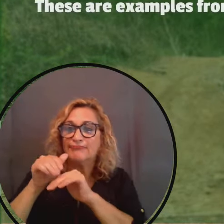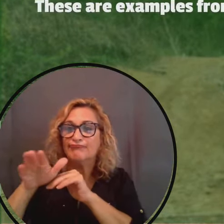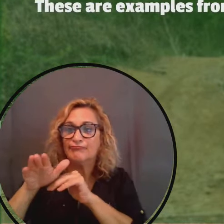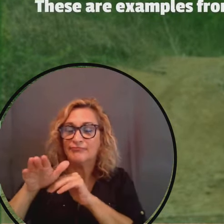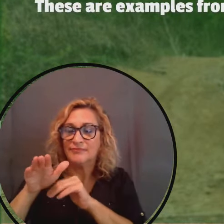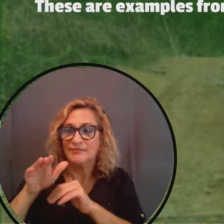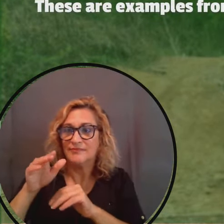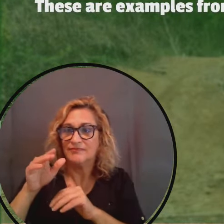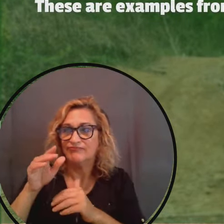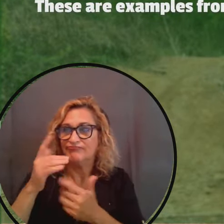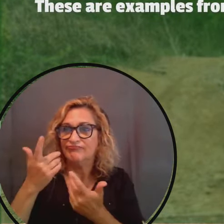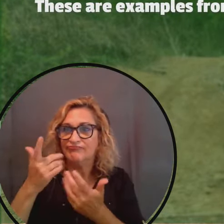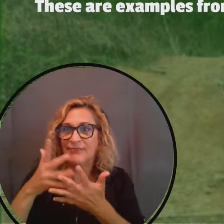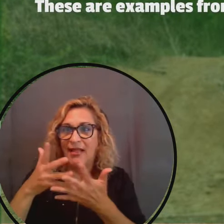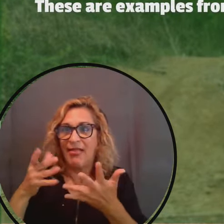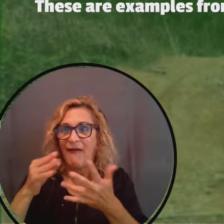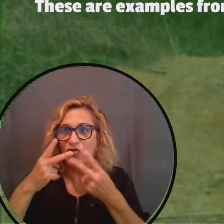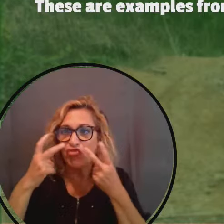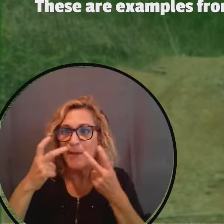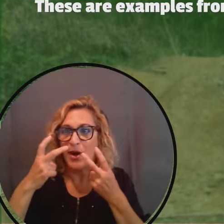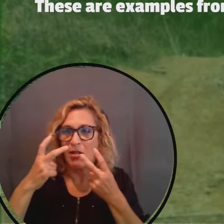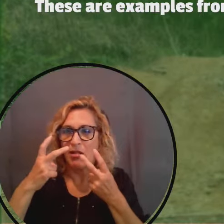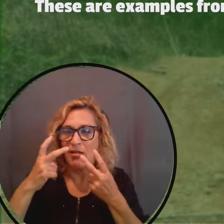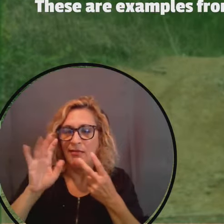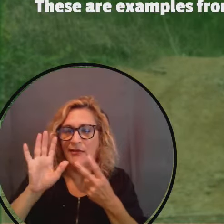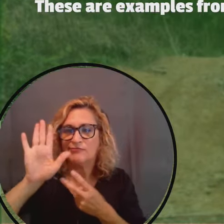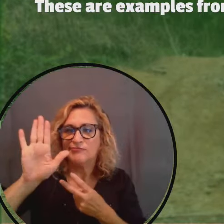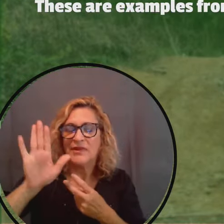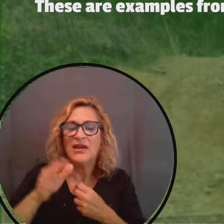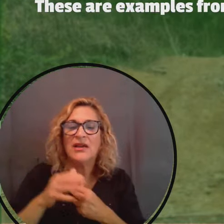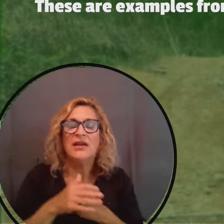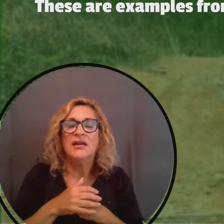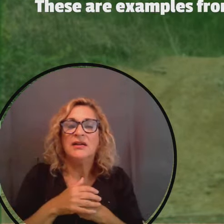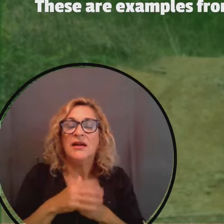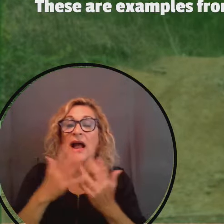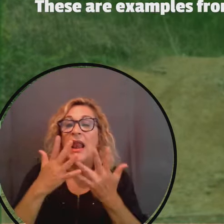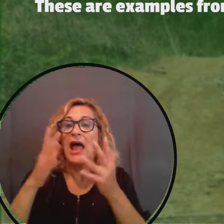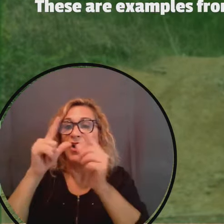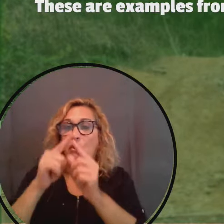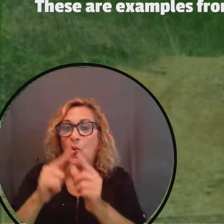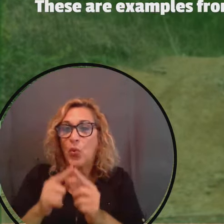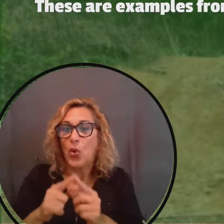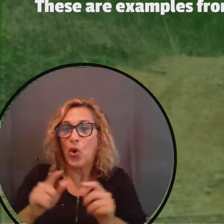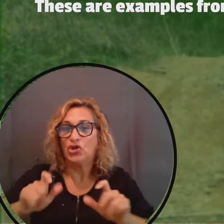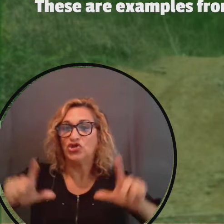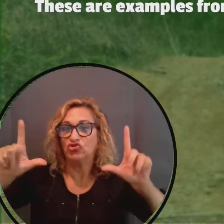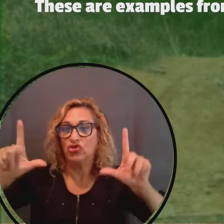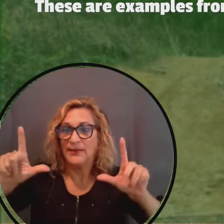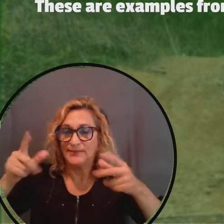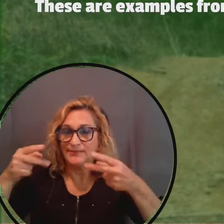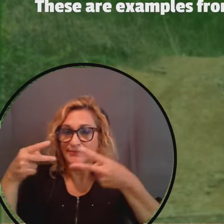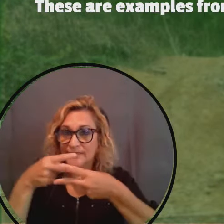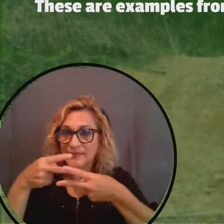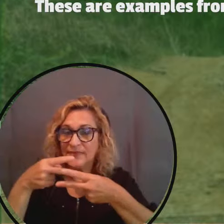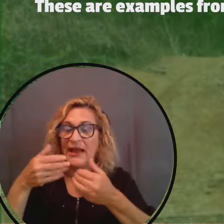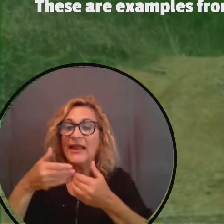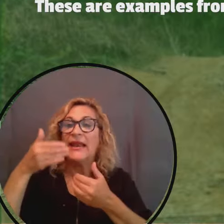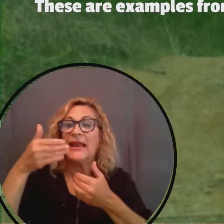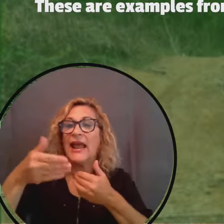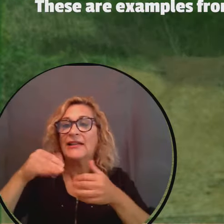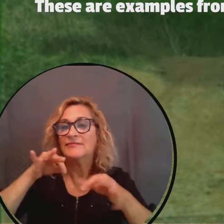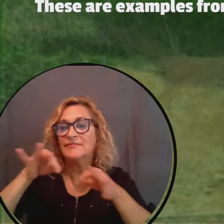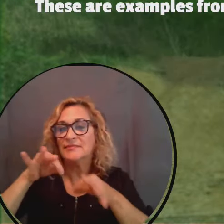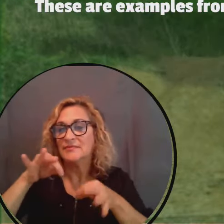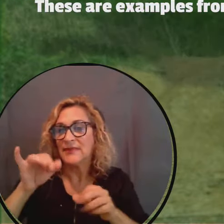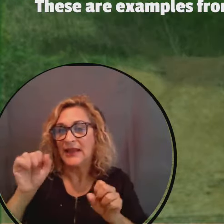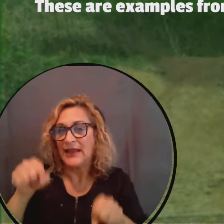And there's a lot of words on the screen. I've put it there just so you have it, But if the next slide really breaks it down.